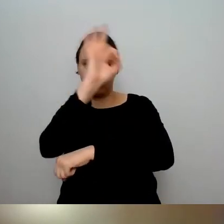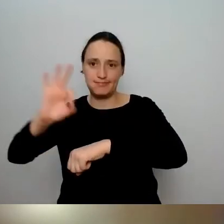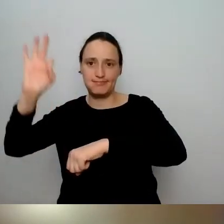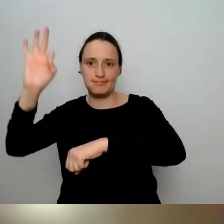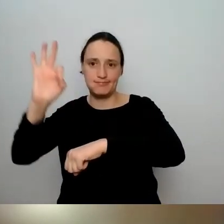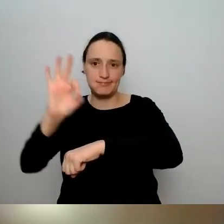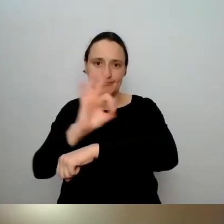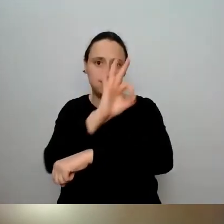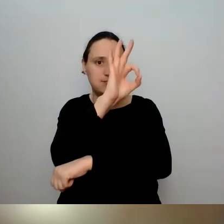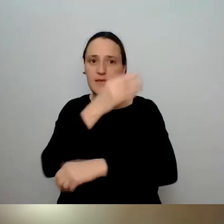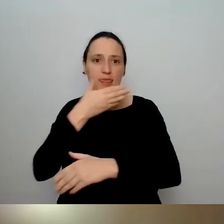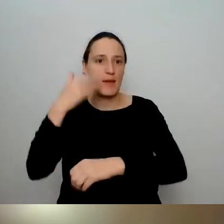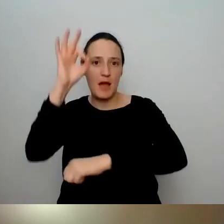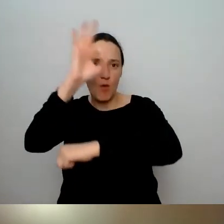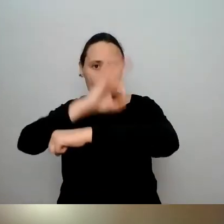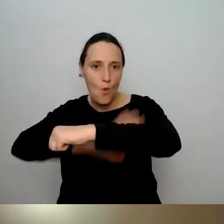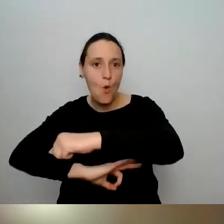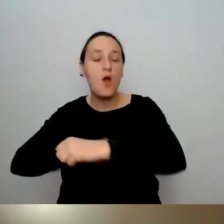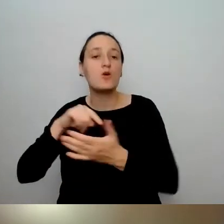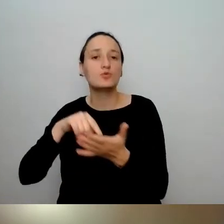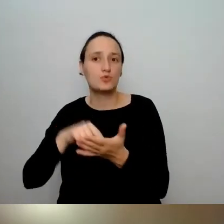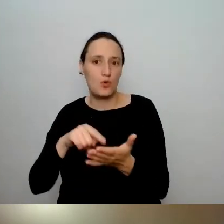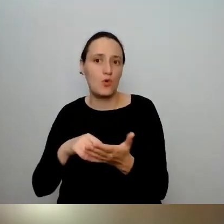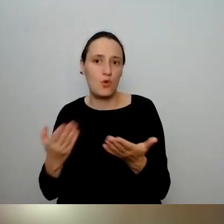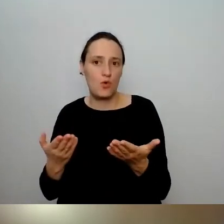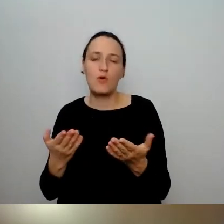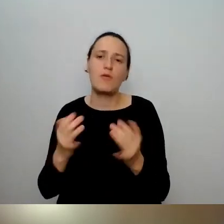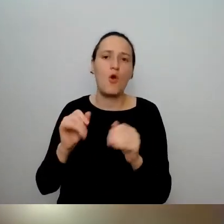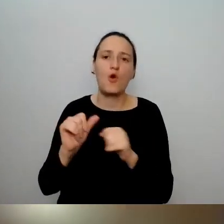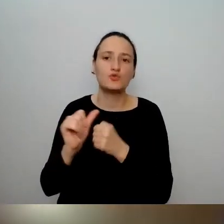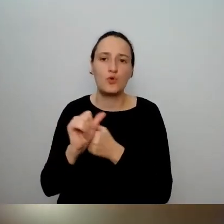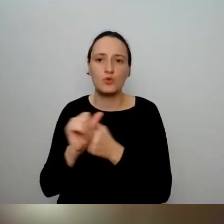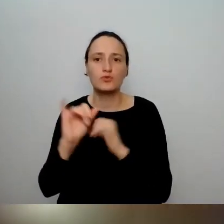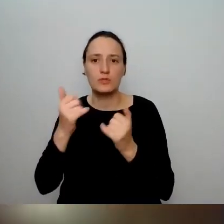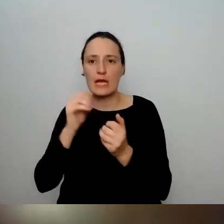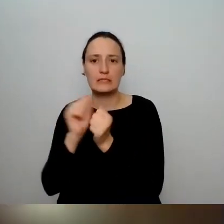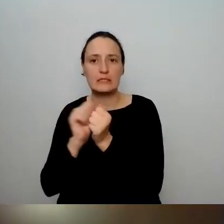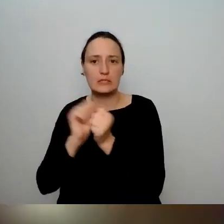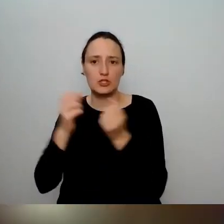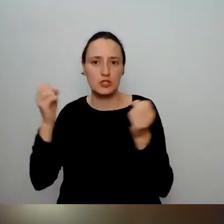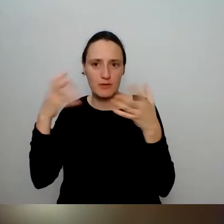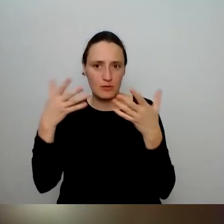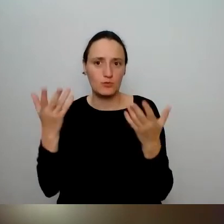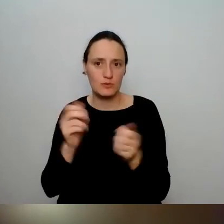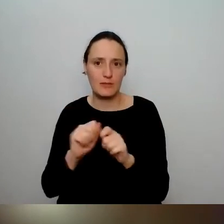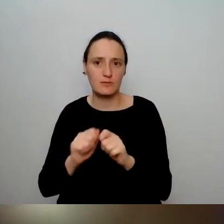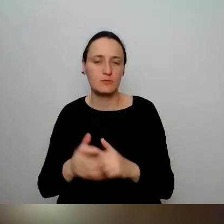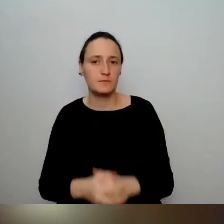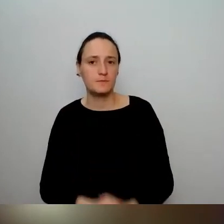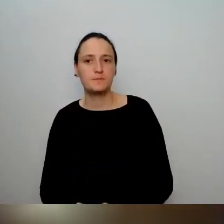I mainly look at this from an ecological standpoint, and the organisms, the